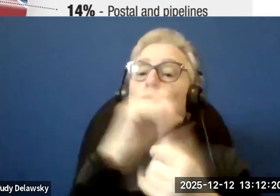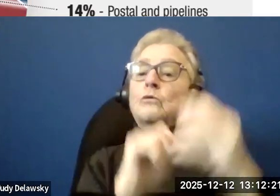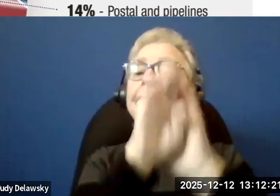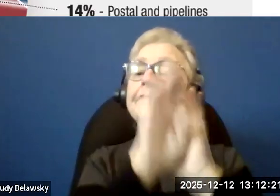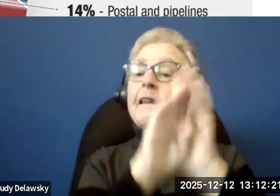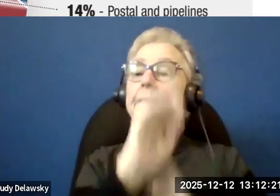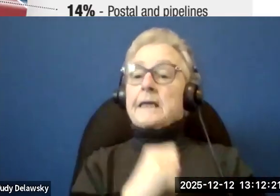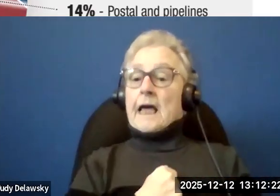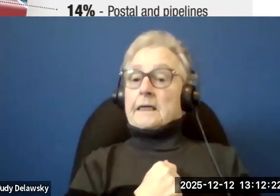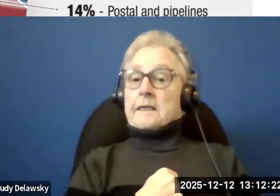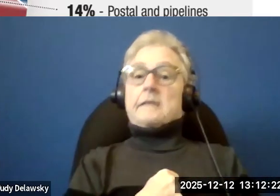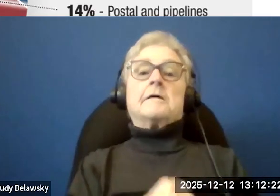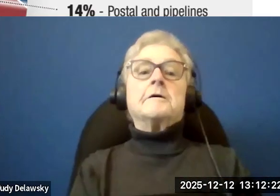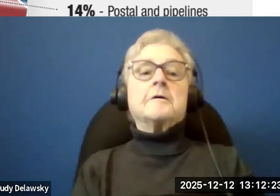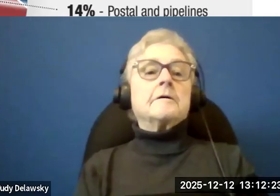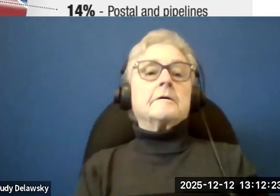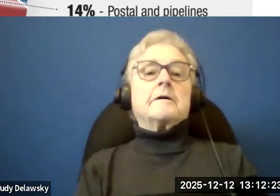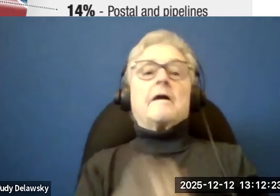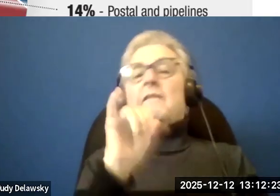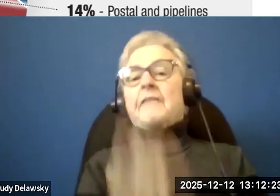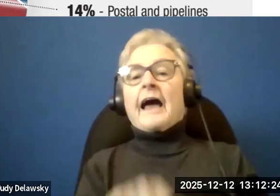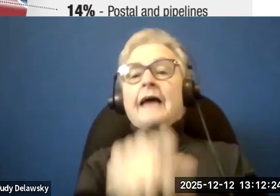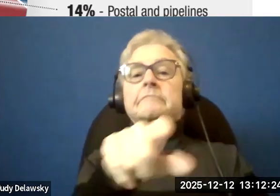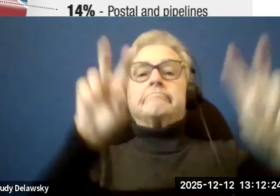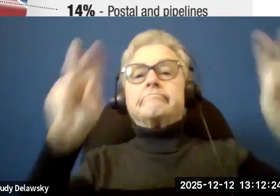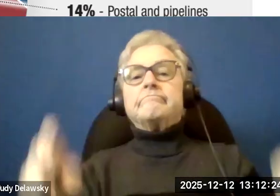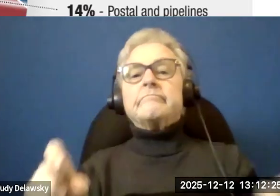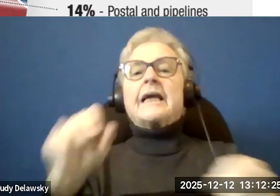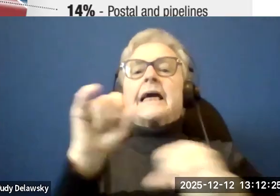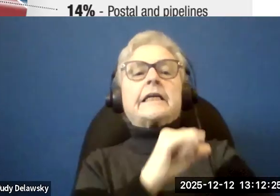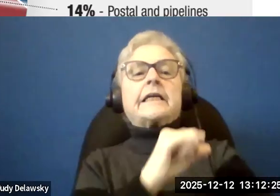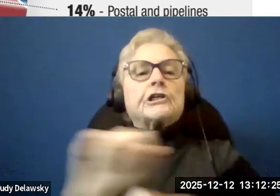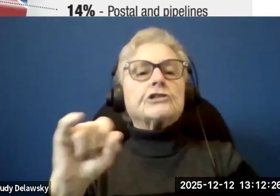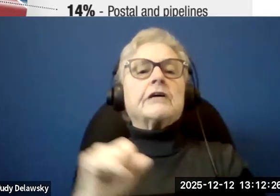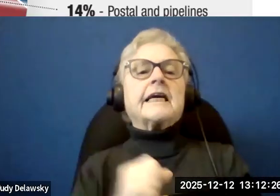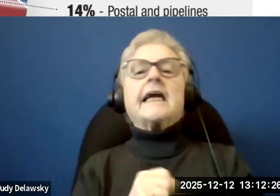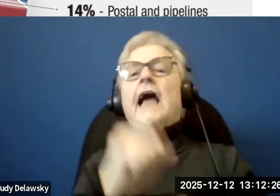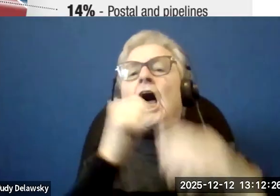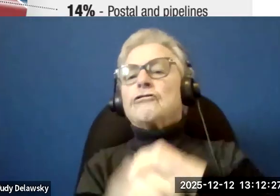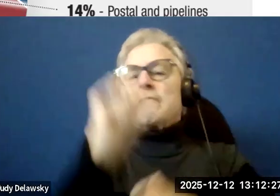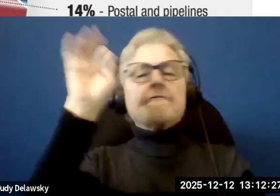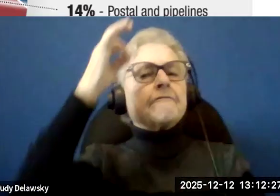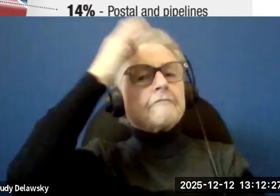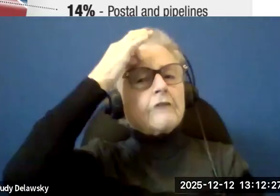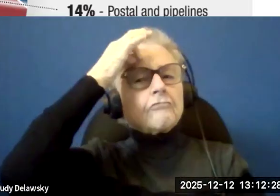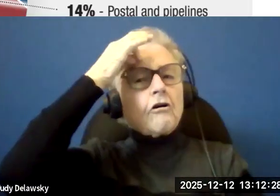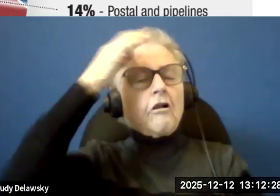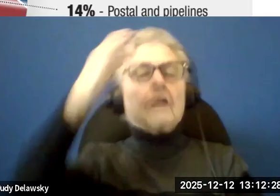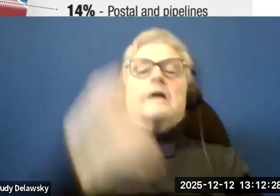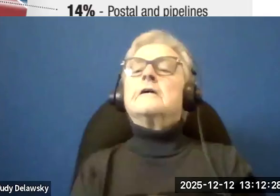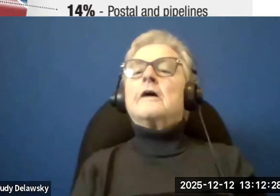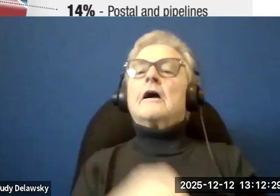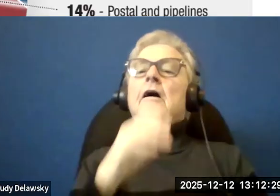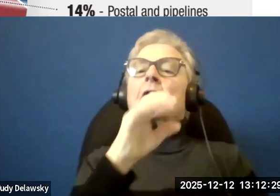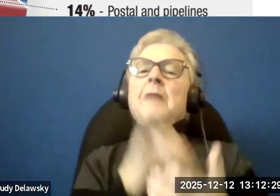It is just entitled Industries Under Federal Jurisdiction. I was not entirely sure